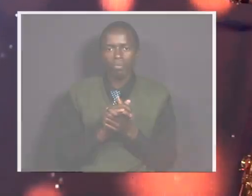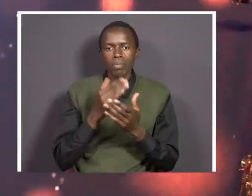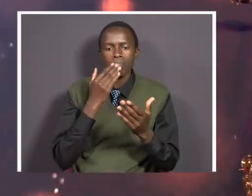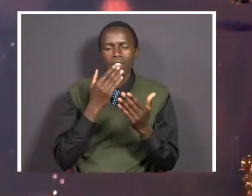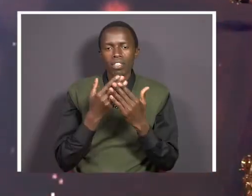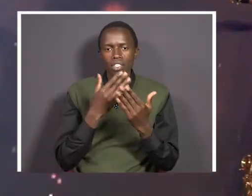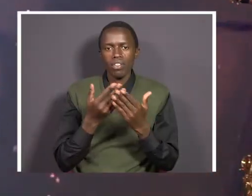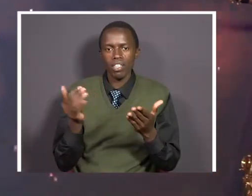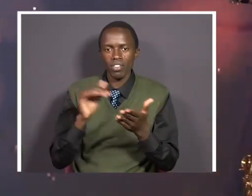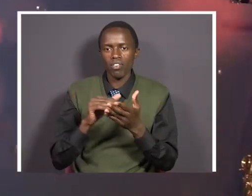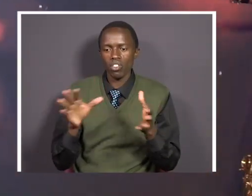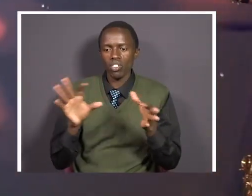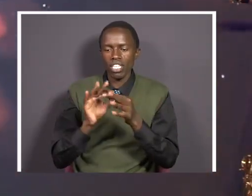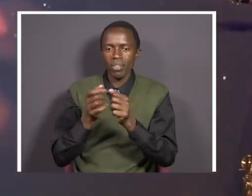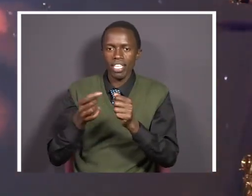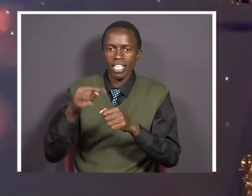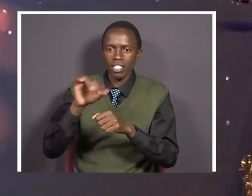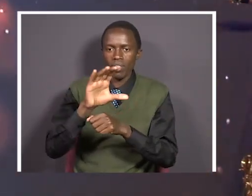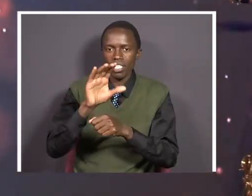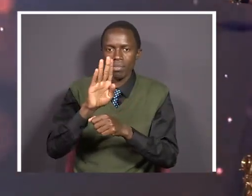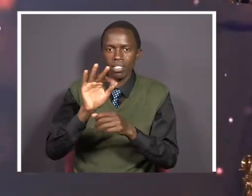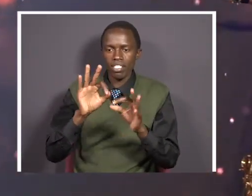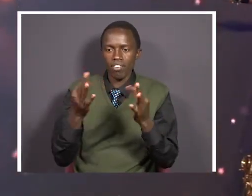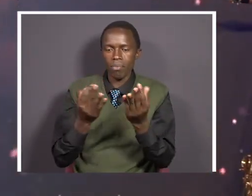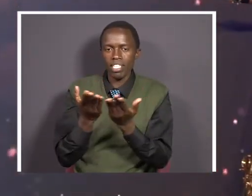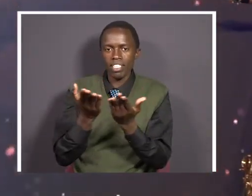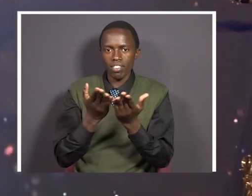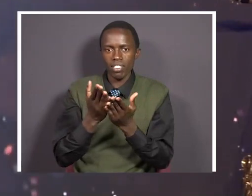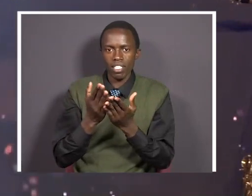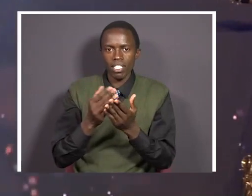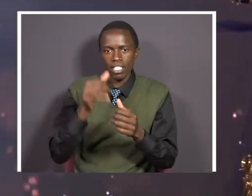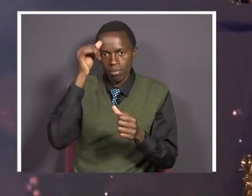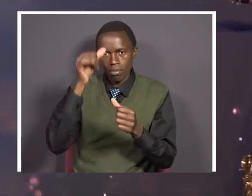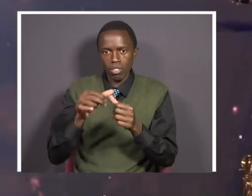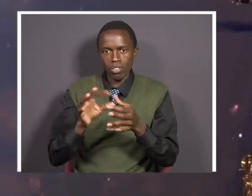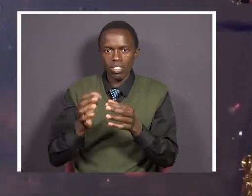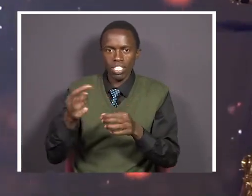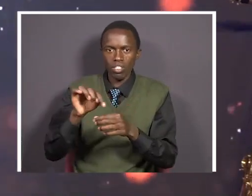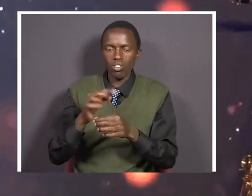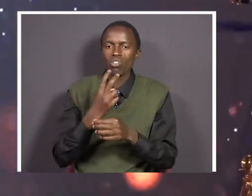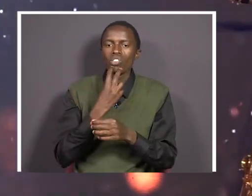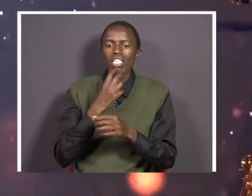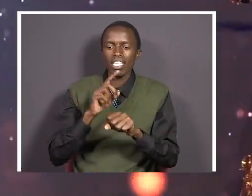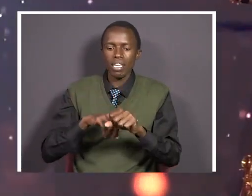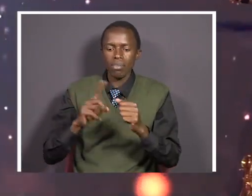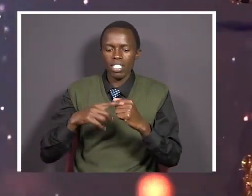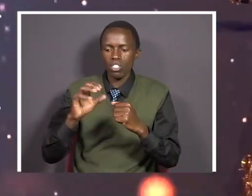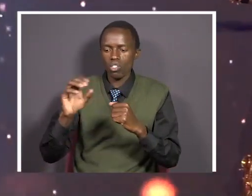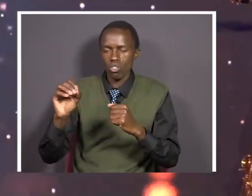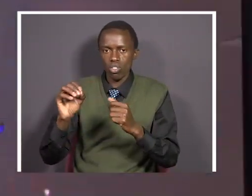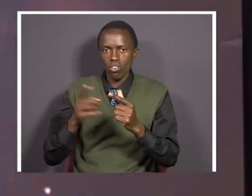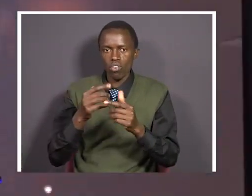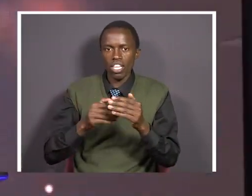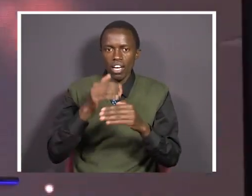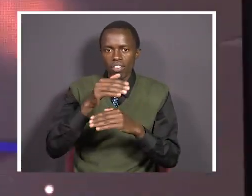Thank you very much for joining us today in our CBS Family Service. Remember to join us on Tuesday from 6 p.m. for